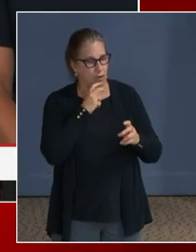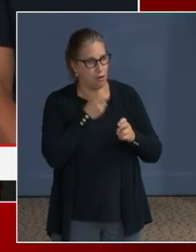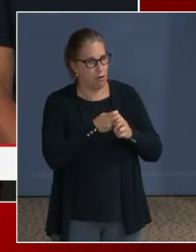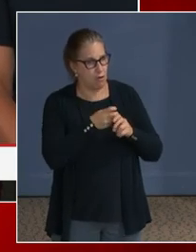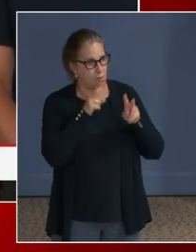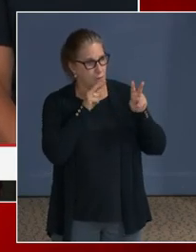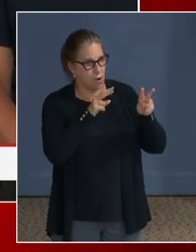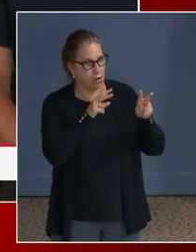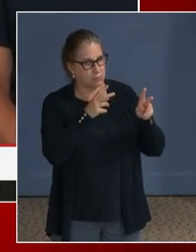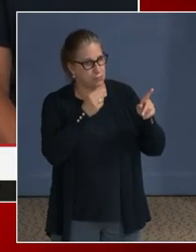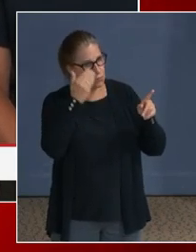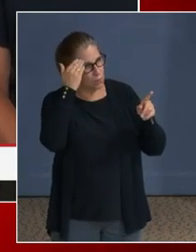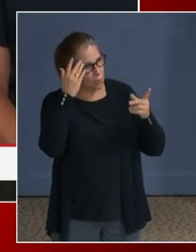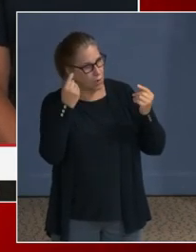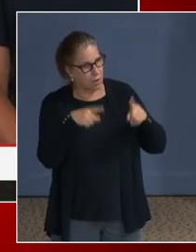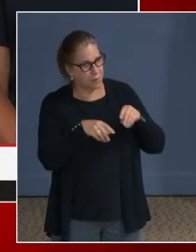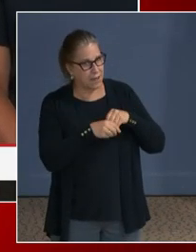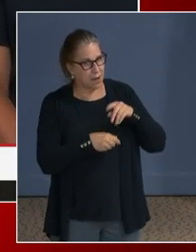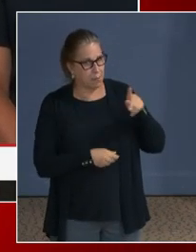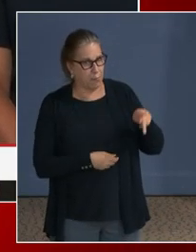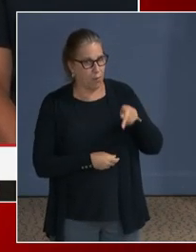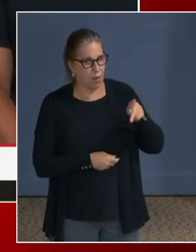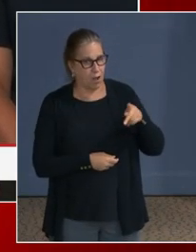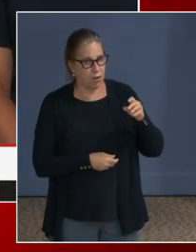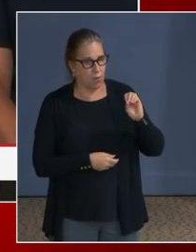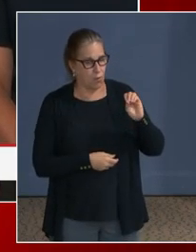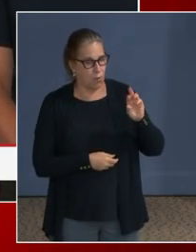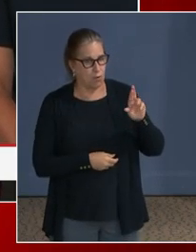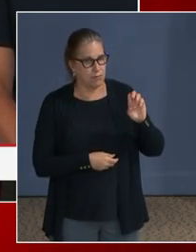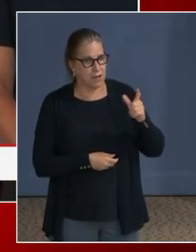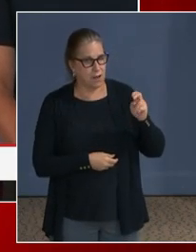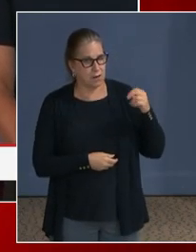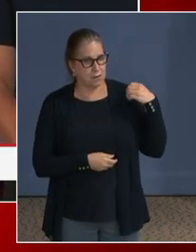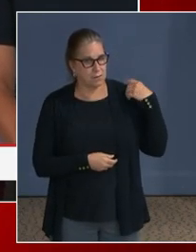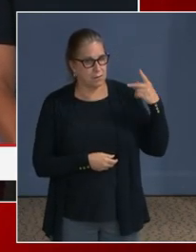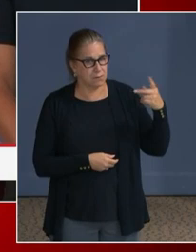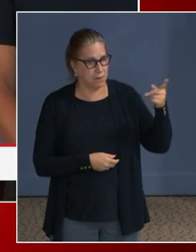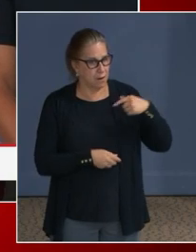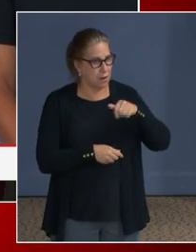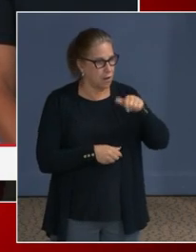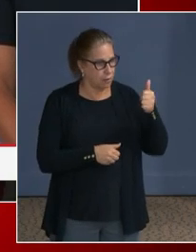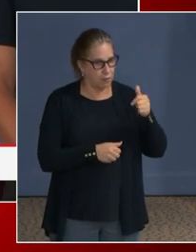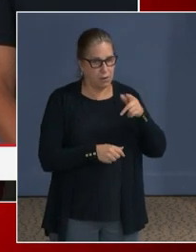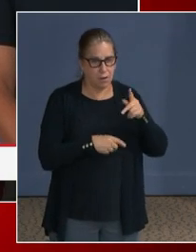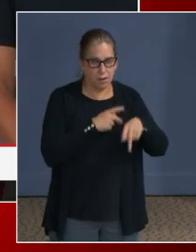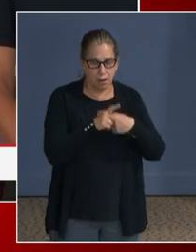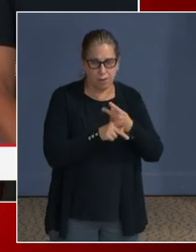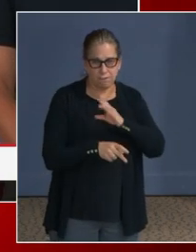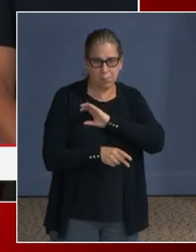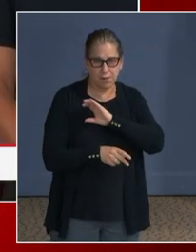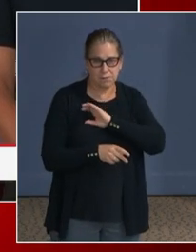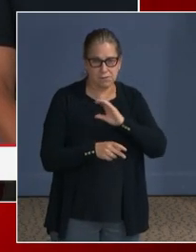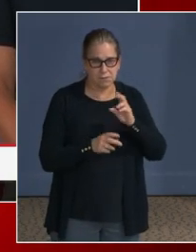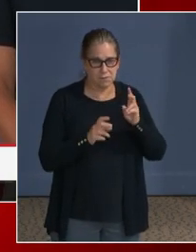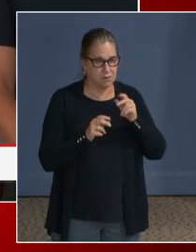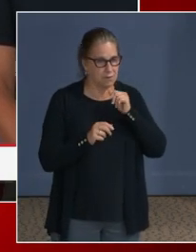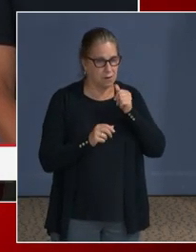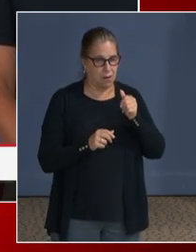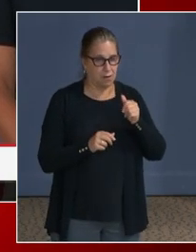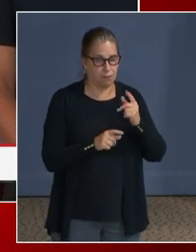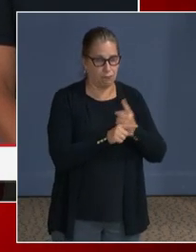unidentified federal police or other forces descending on Portland, and the